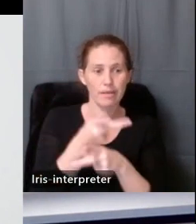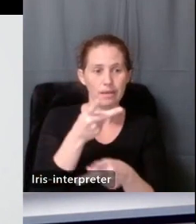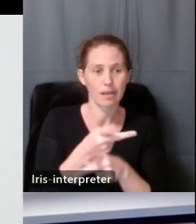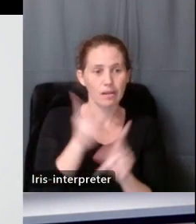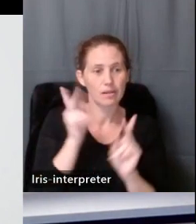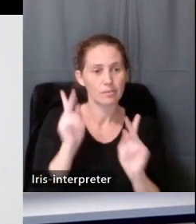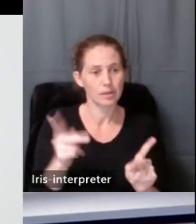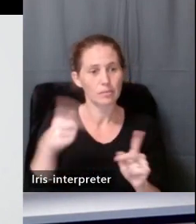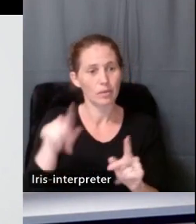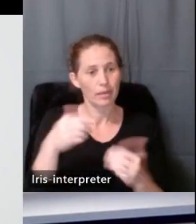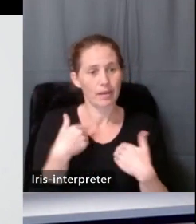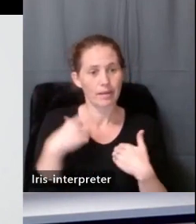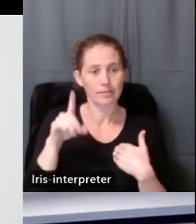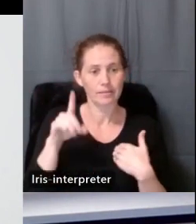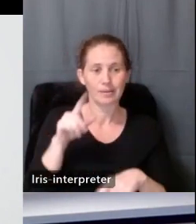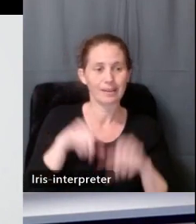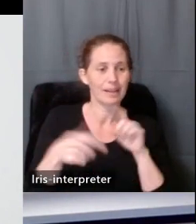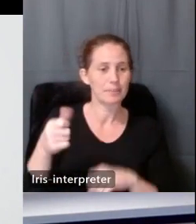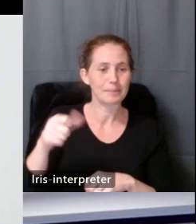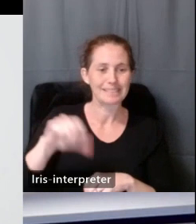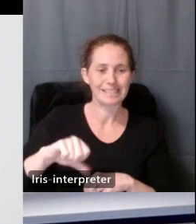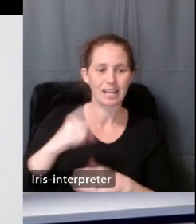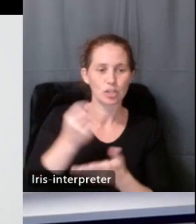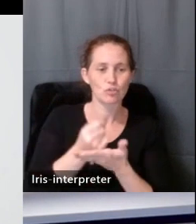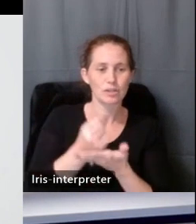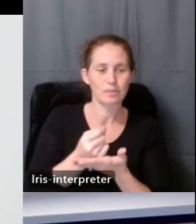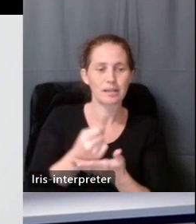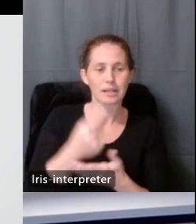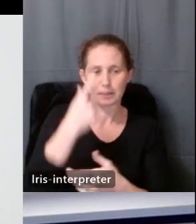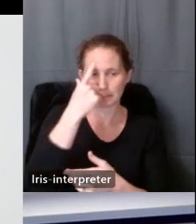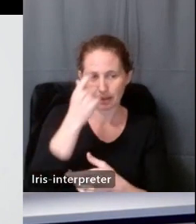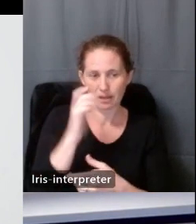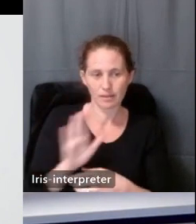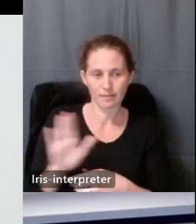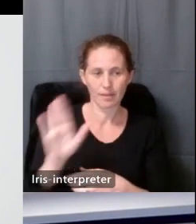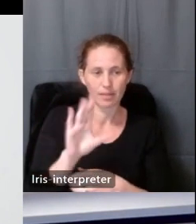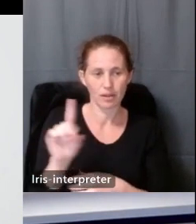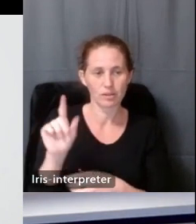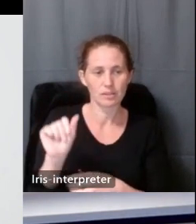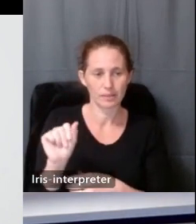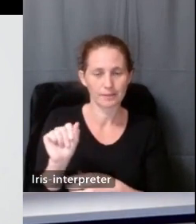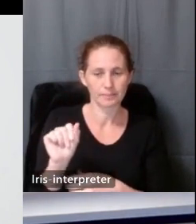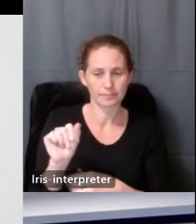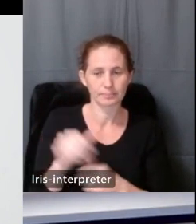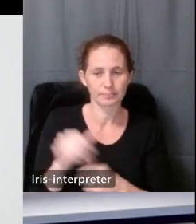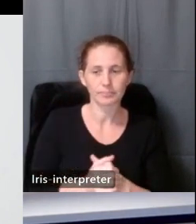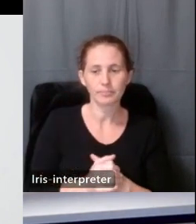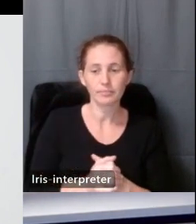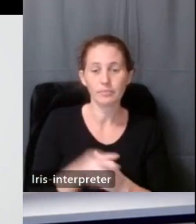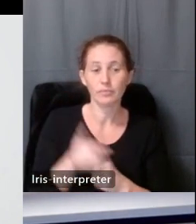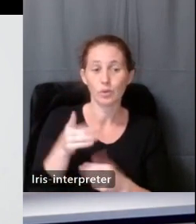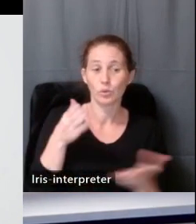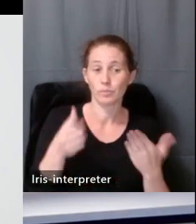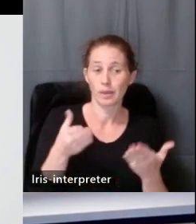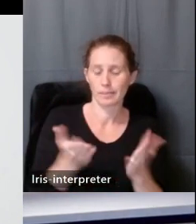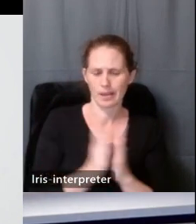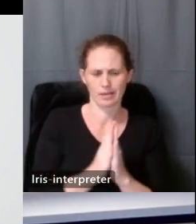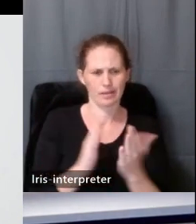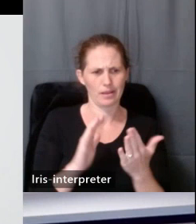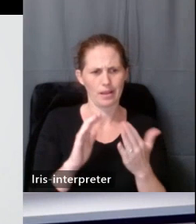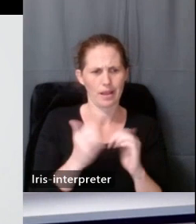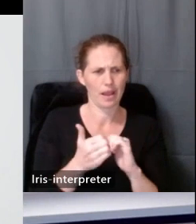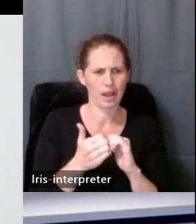with disabilities cannot be denied treatment because of their disabilities. So you might ask, well,